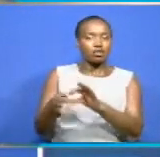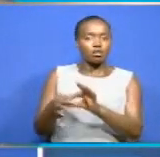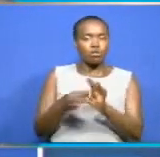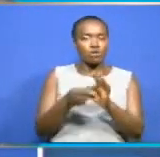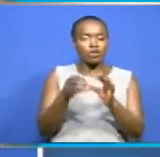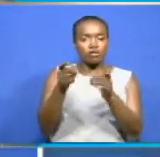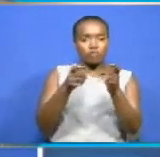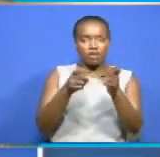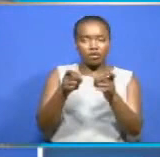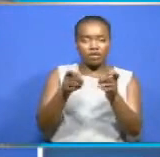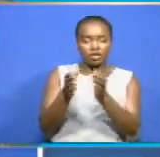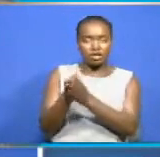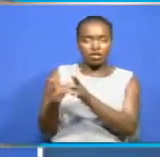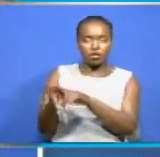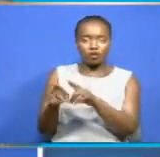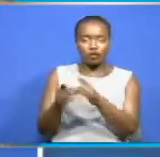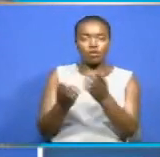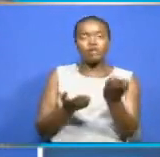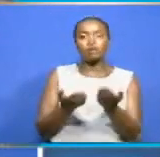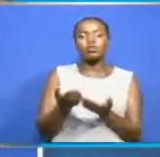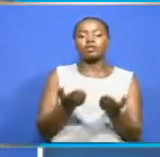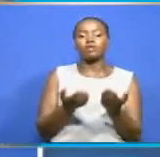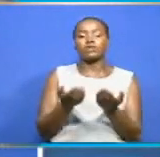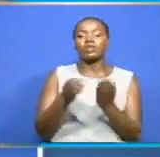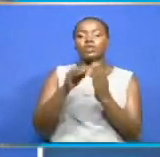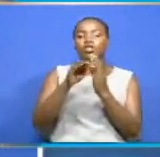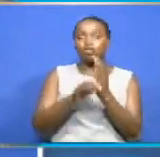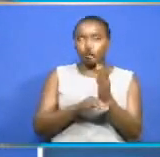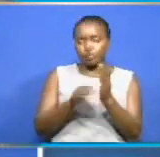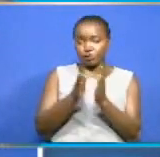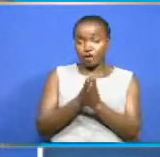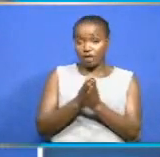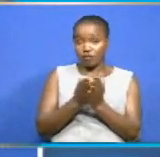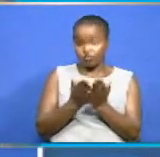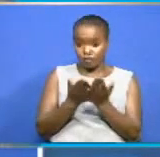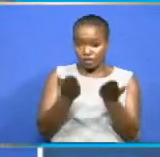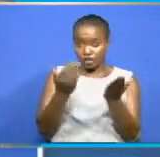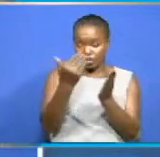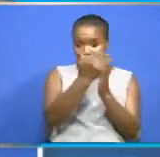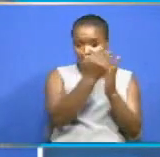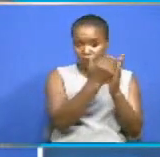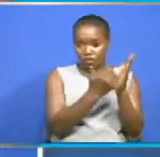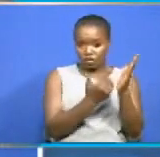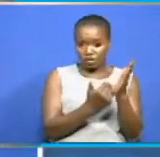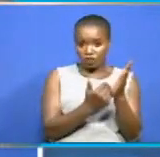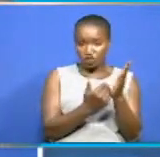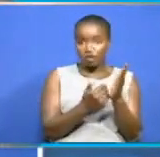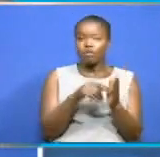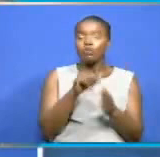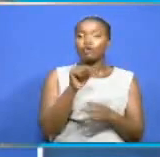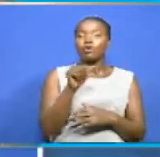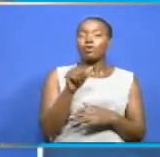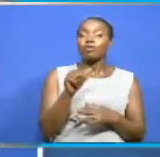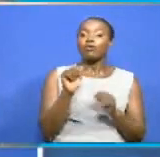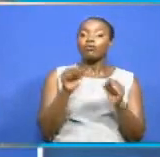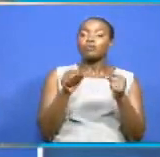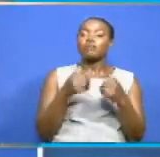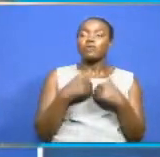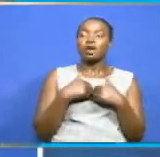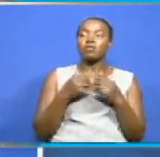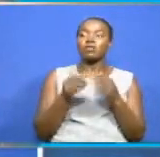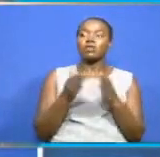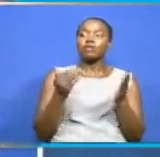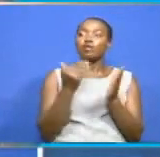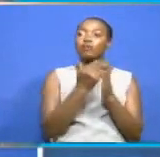governance, and we also look at entrepreneurship. And so these particular programs are designed such that you can have them as an open